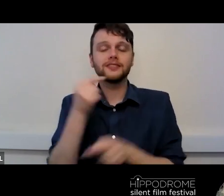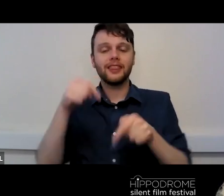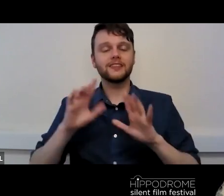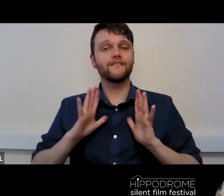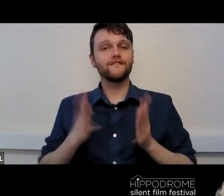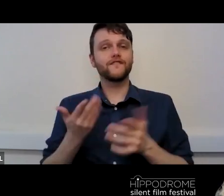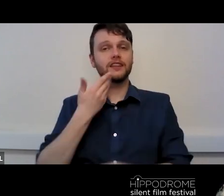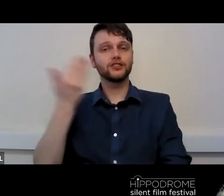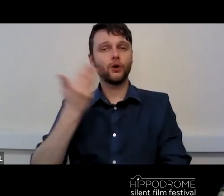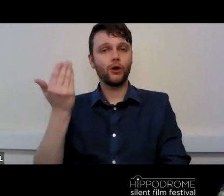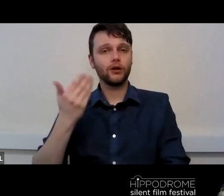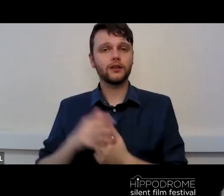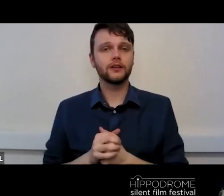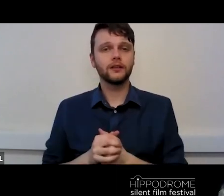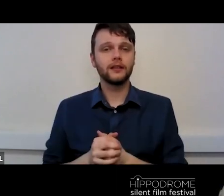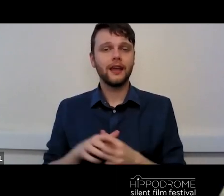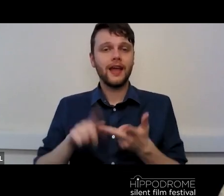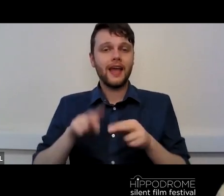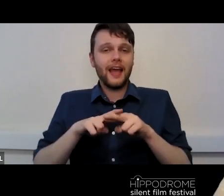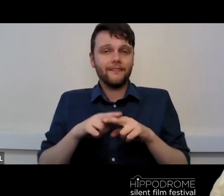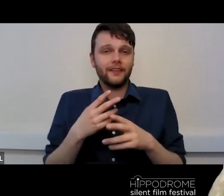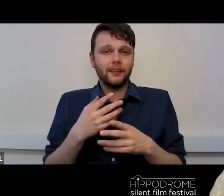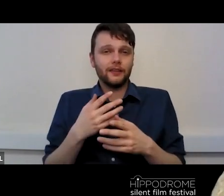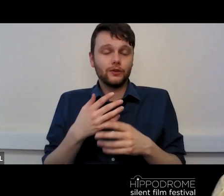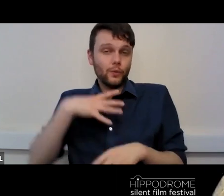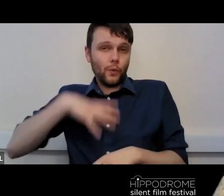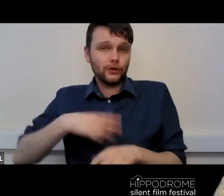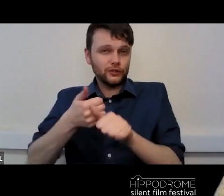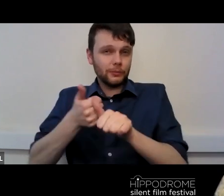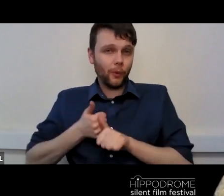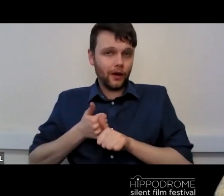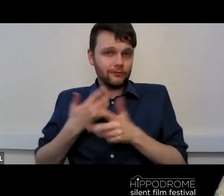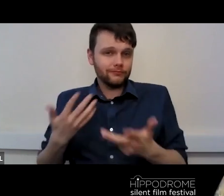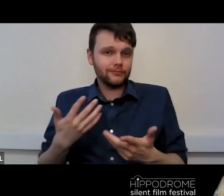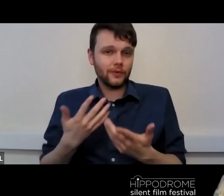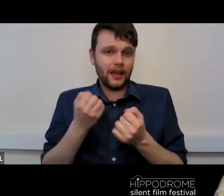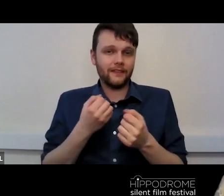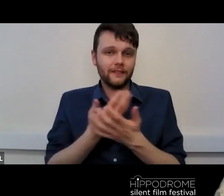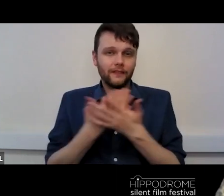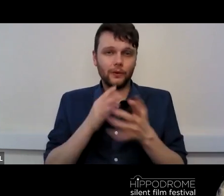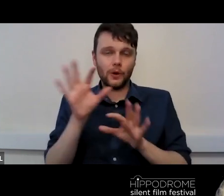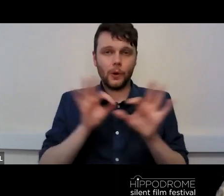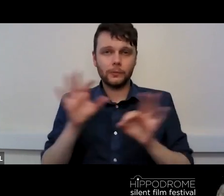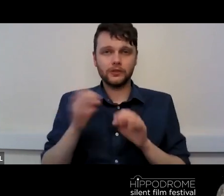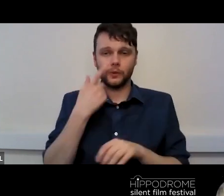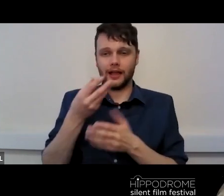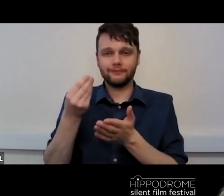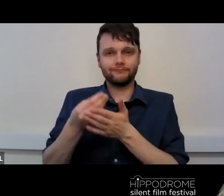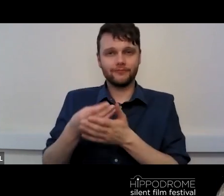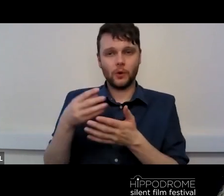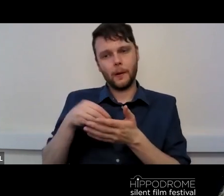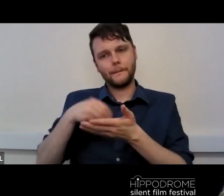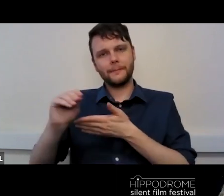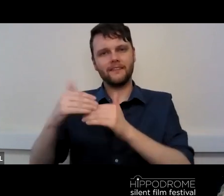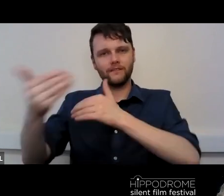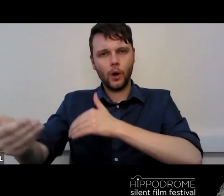and if you have the means and you'd like to support us, there are a number of ways you can donate or pay it forward.